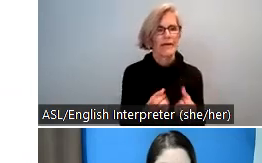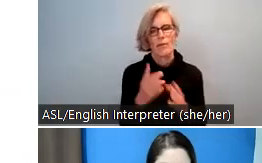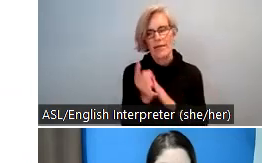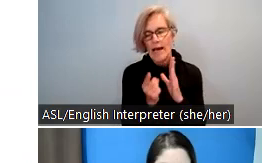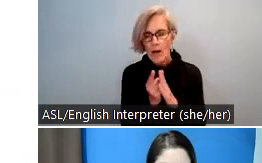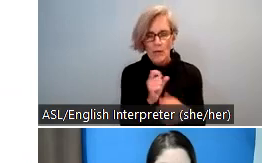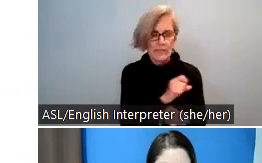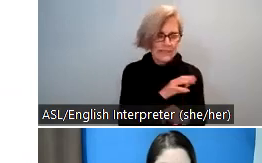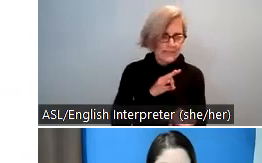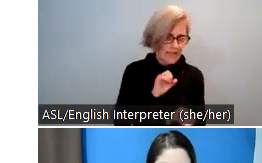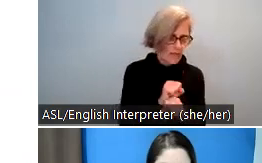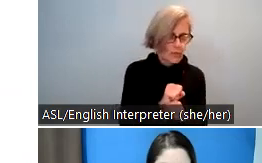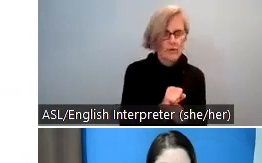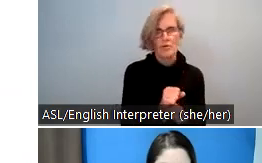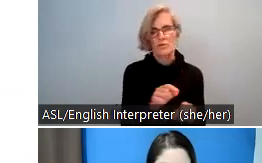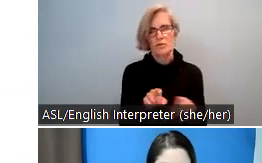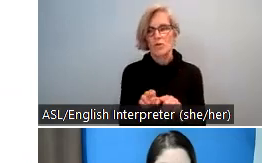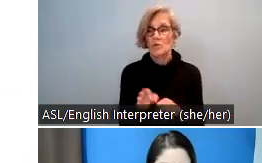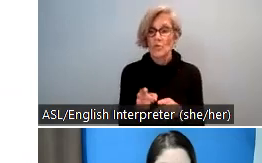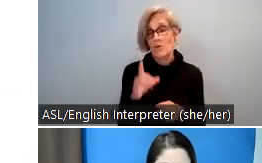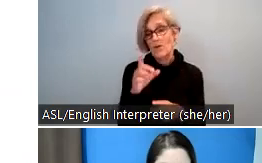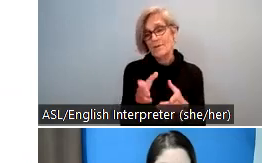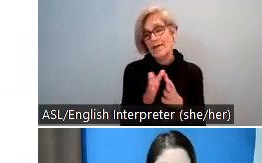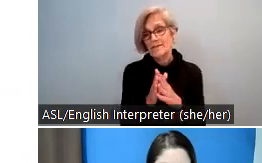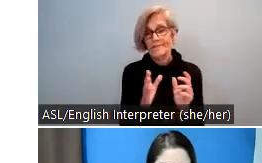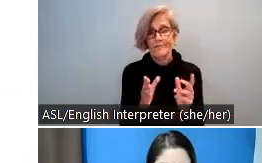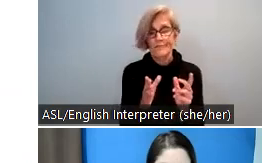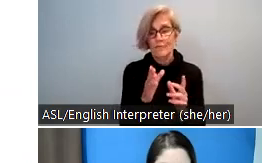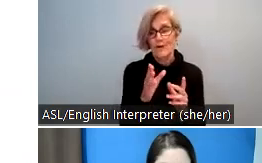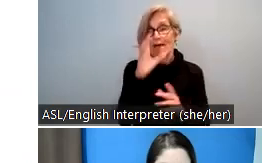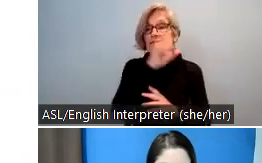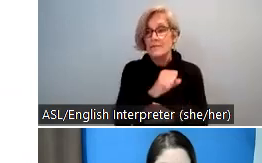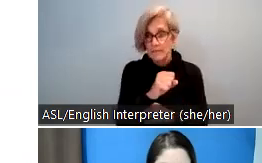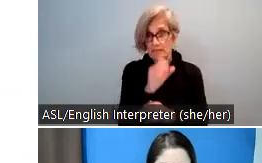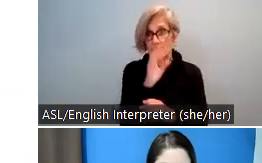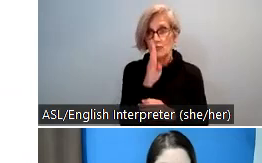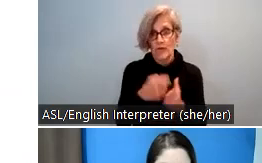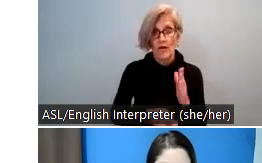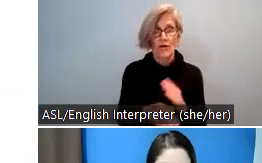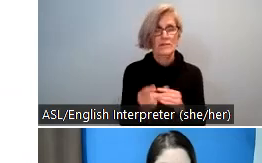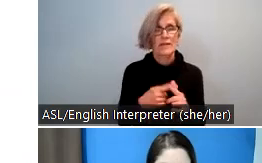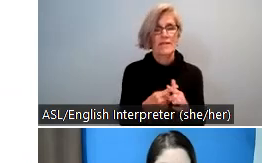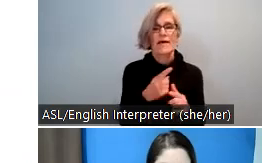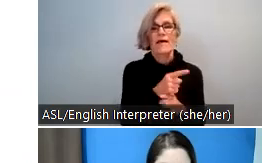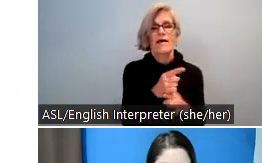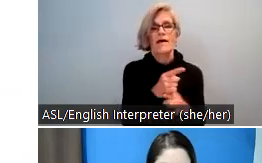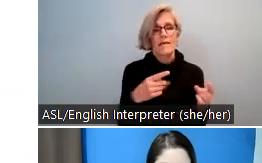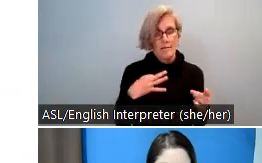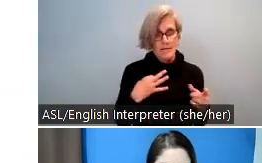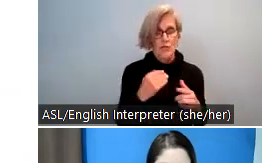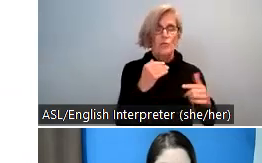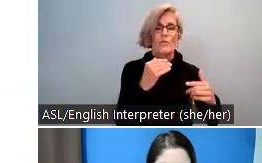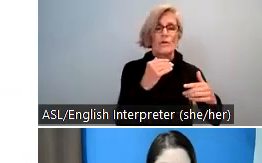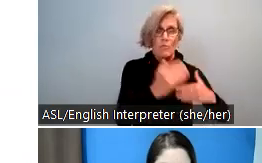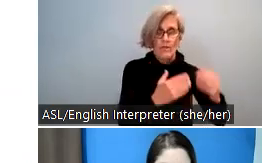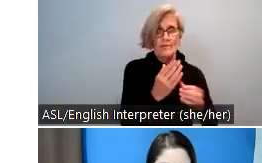direct costs. Then the calculations will be processed and the budget determined based on the applicant's